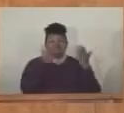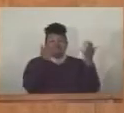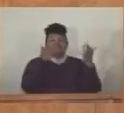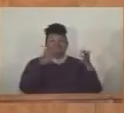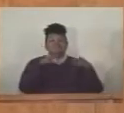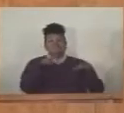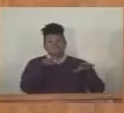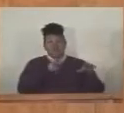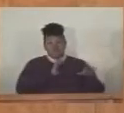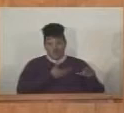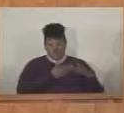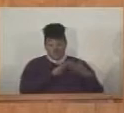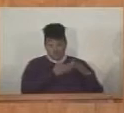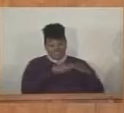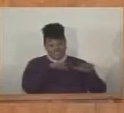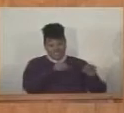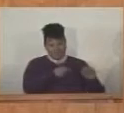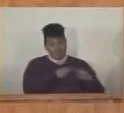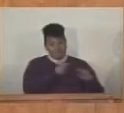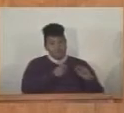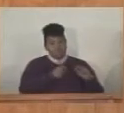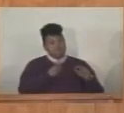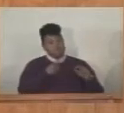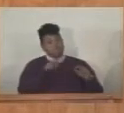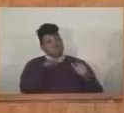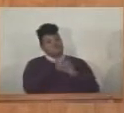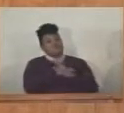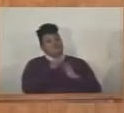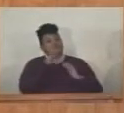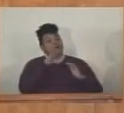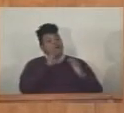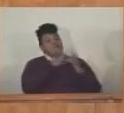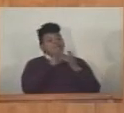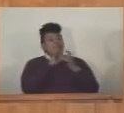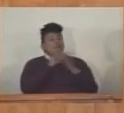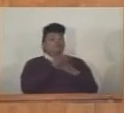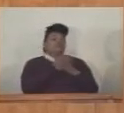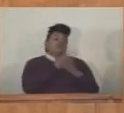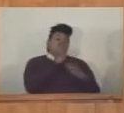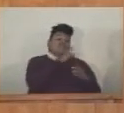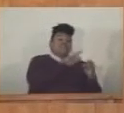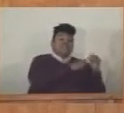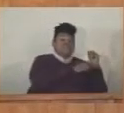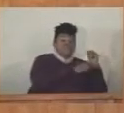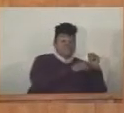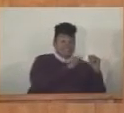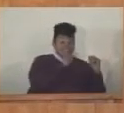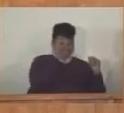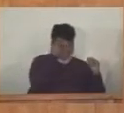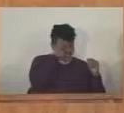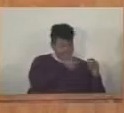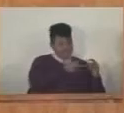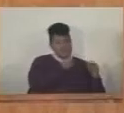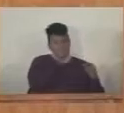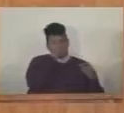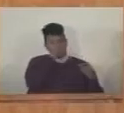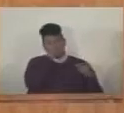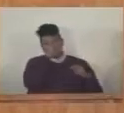communities from the domination of the criminals by building partnership between the state, private